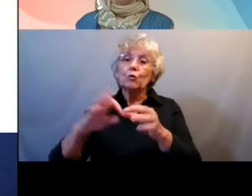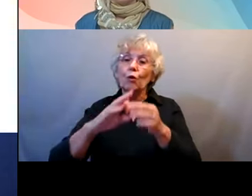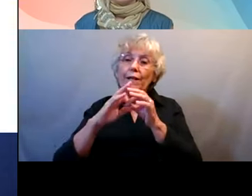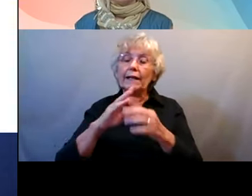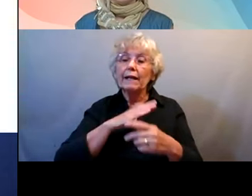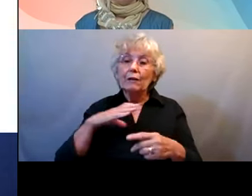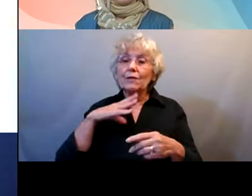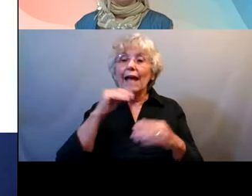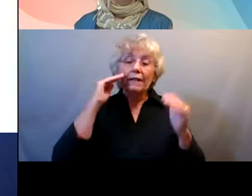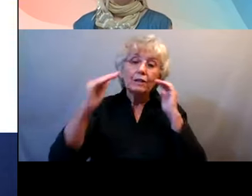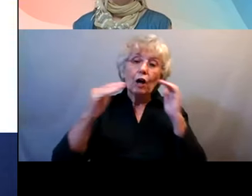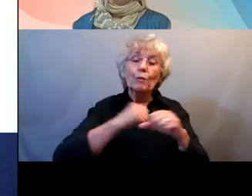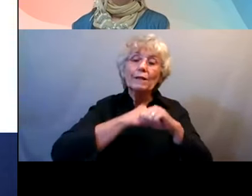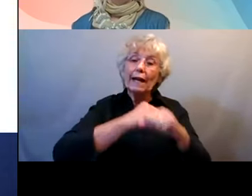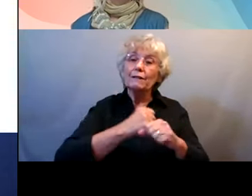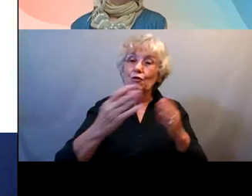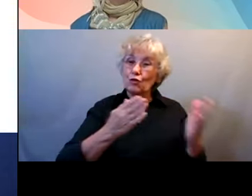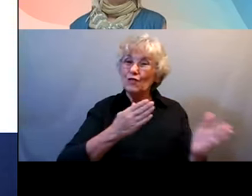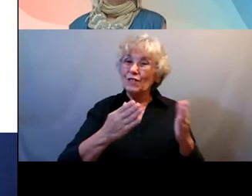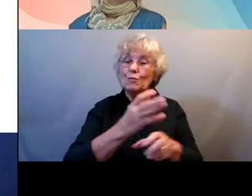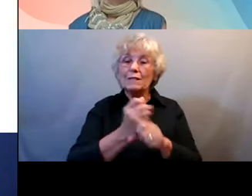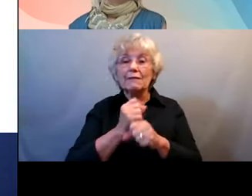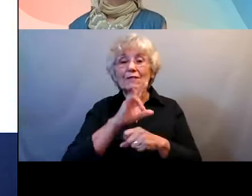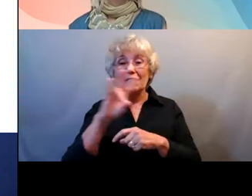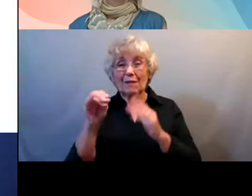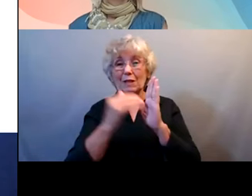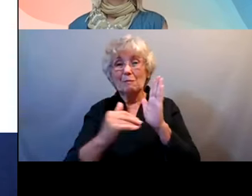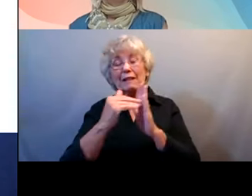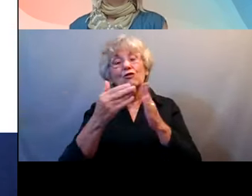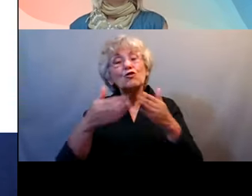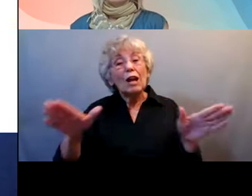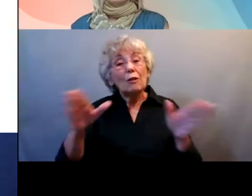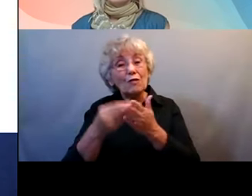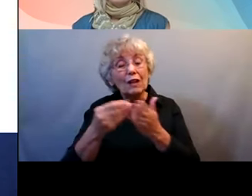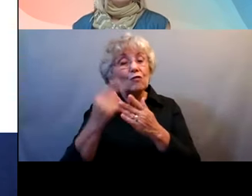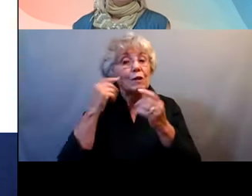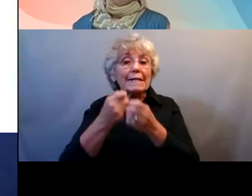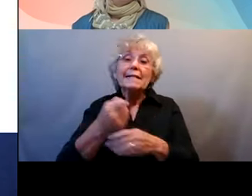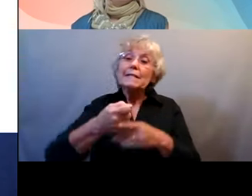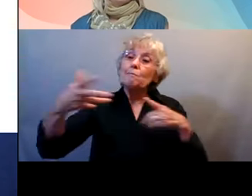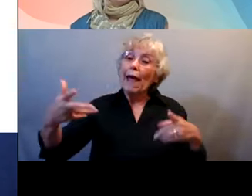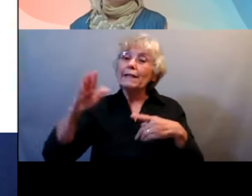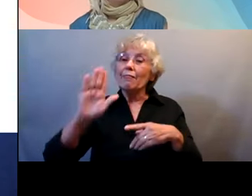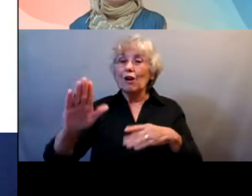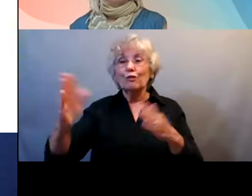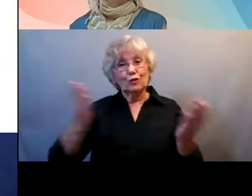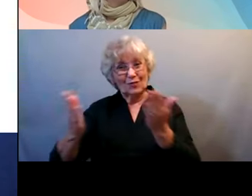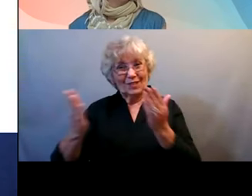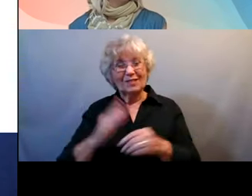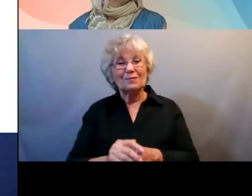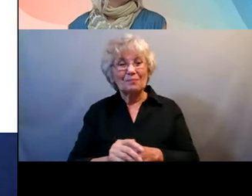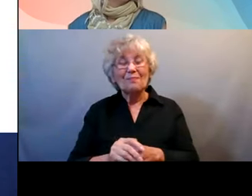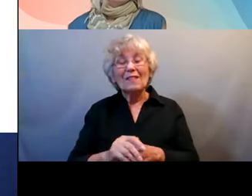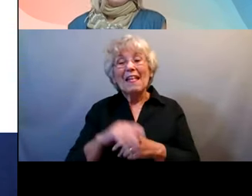Protective Services, APS, received $70 million general fund to expand their services. And that is housed at the Department of